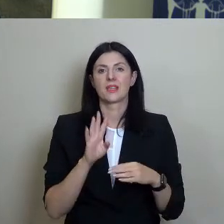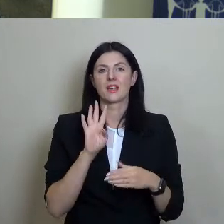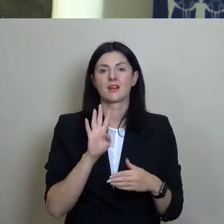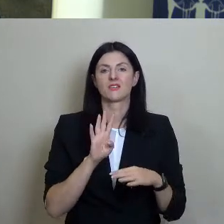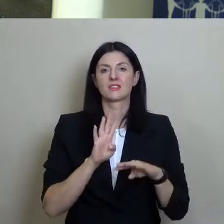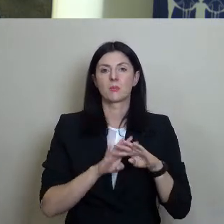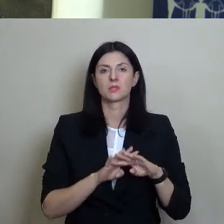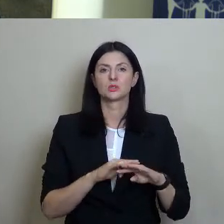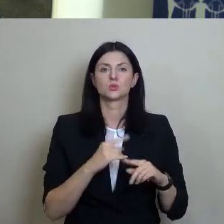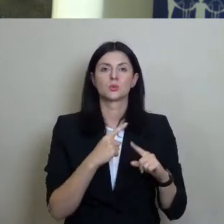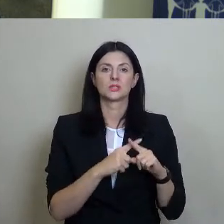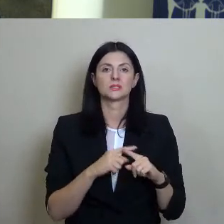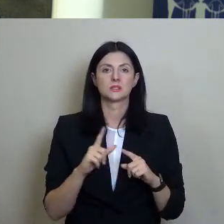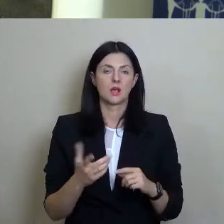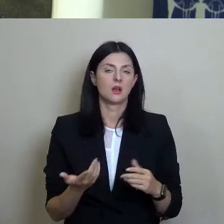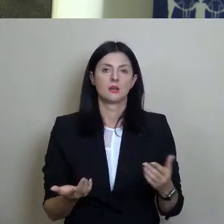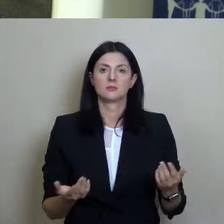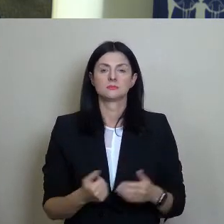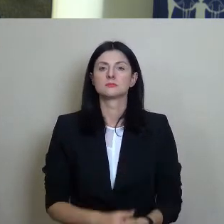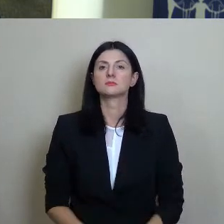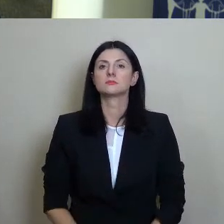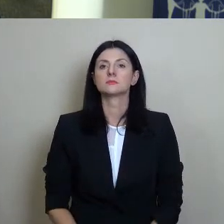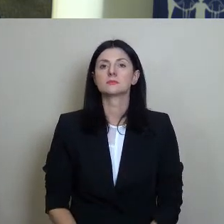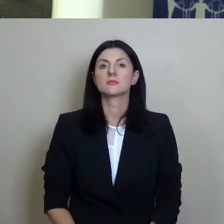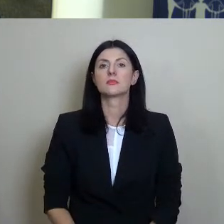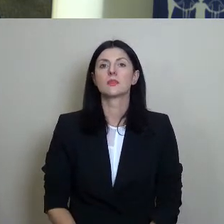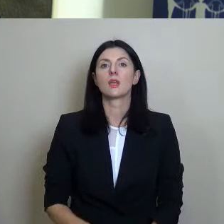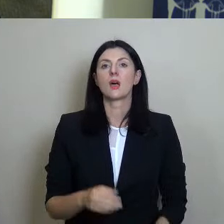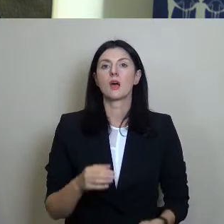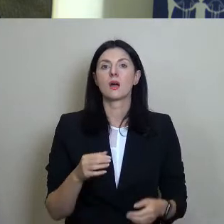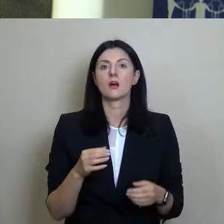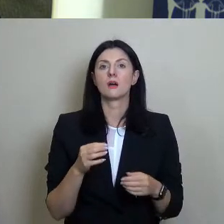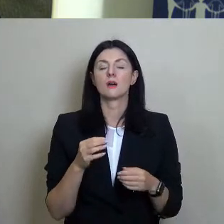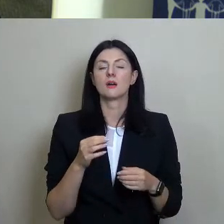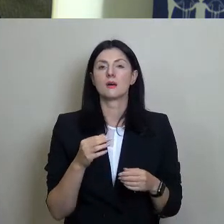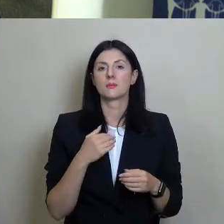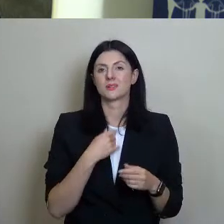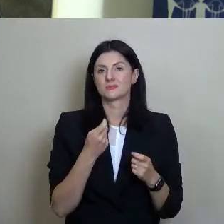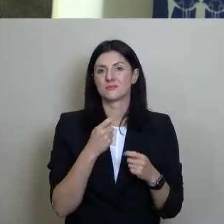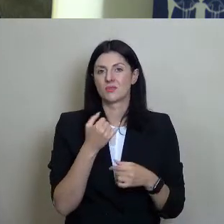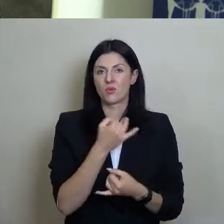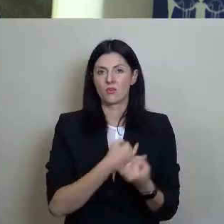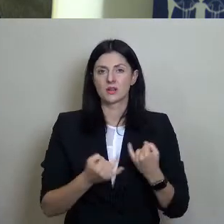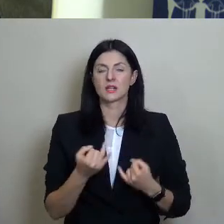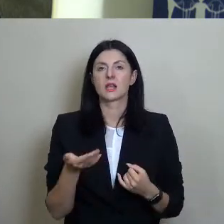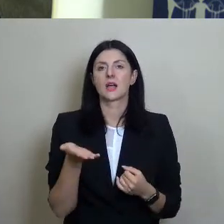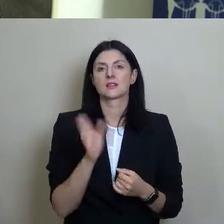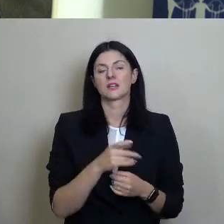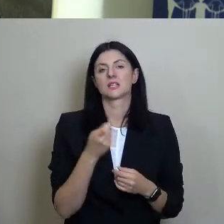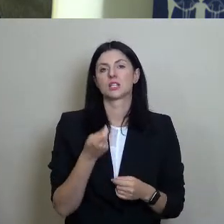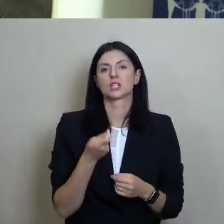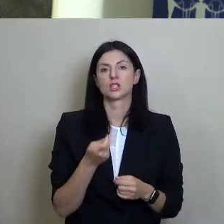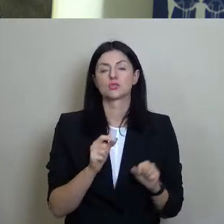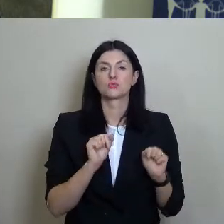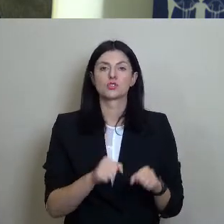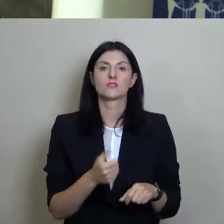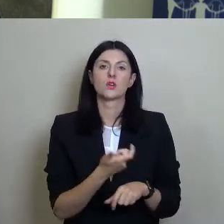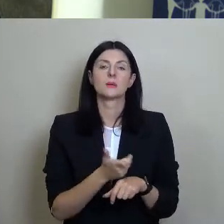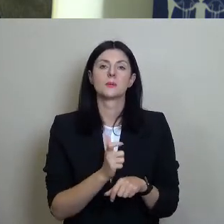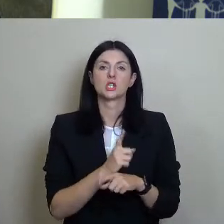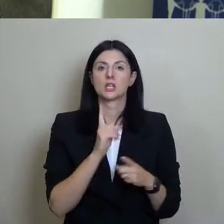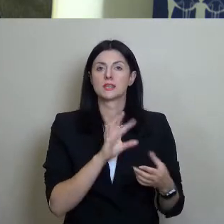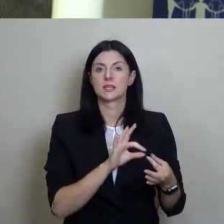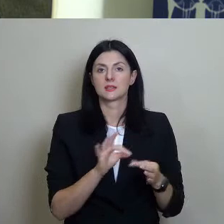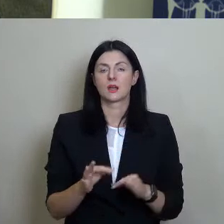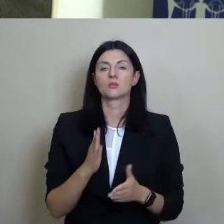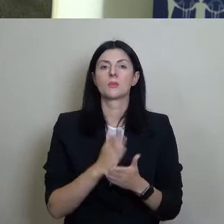or at least Excel spreadsheets, will be very difficult. We were discussing these aspects at the previous webinars, but maybe we